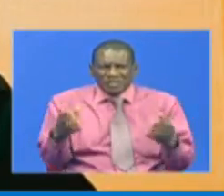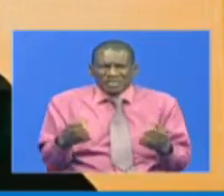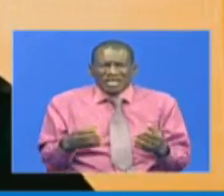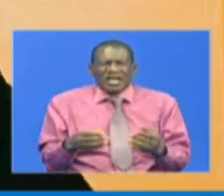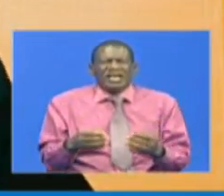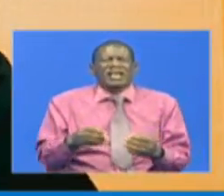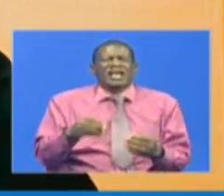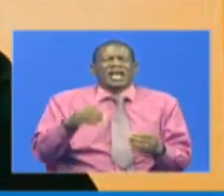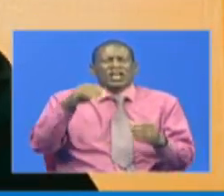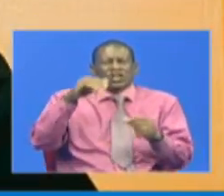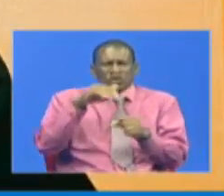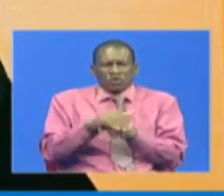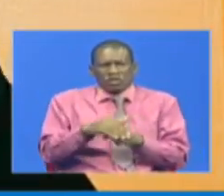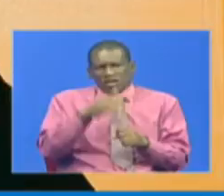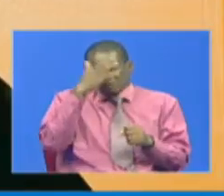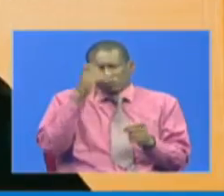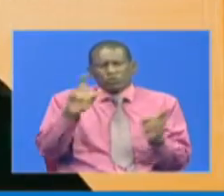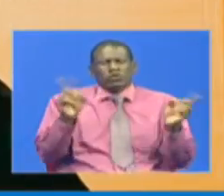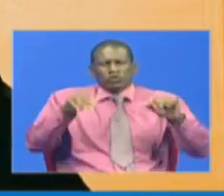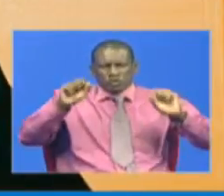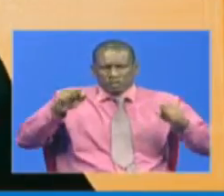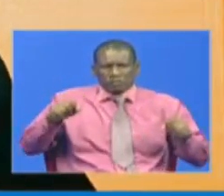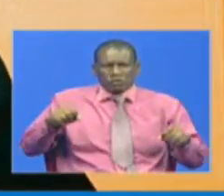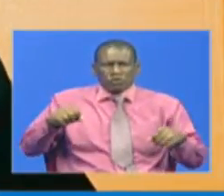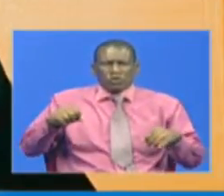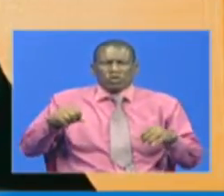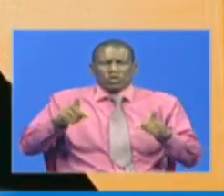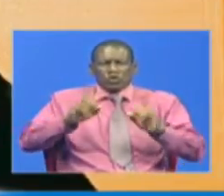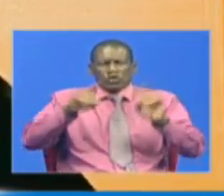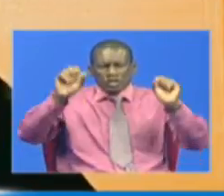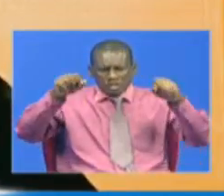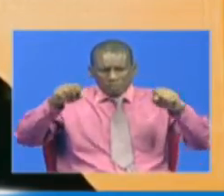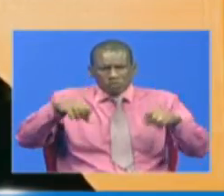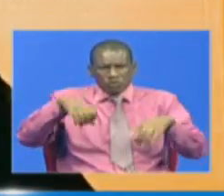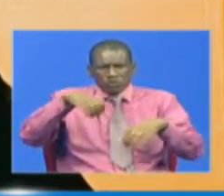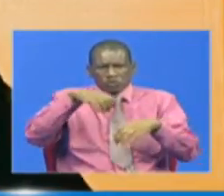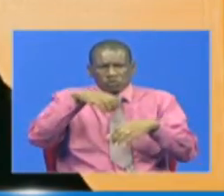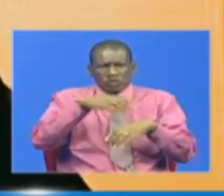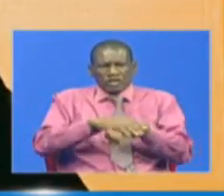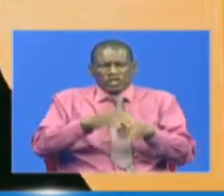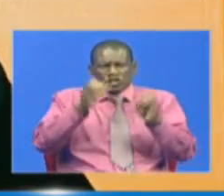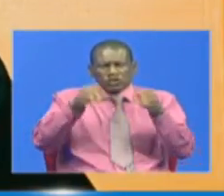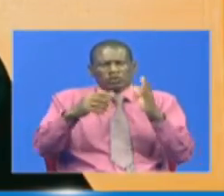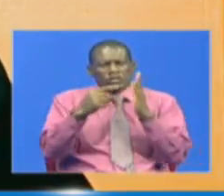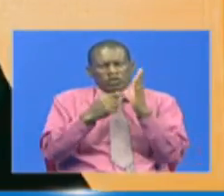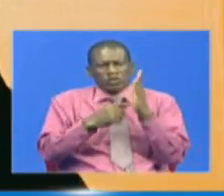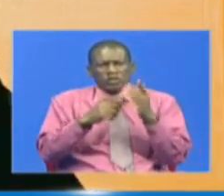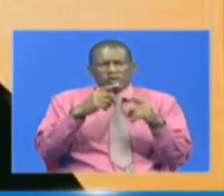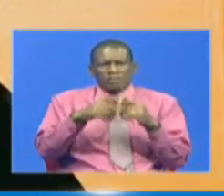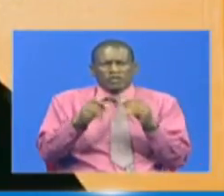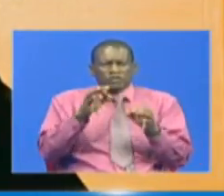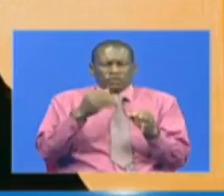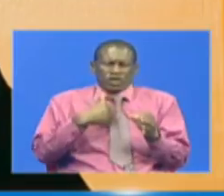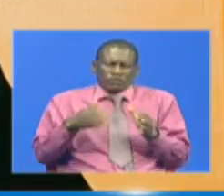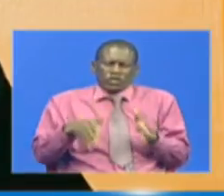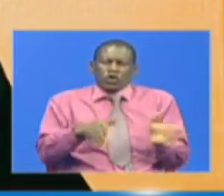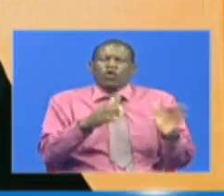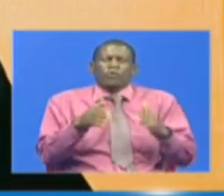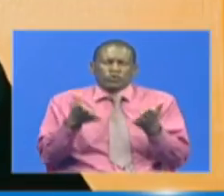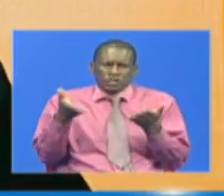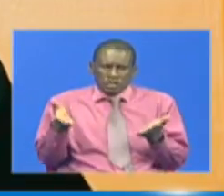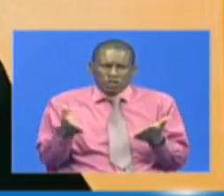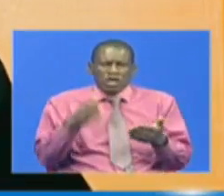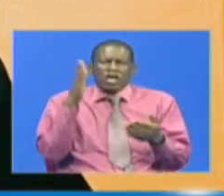higher because of inability to get into very modern technologies. But we've got opportunity now to